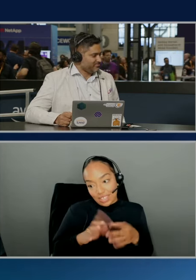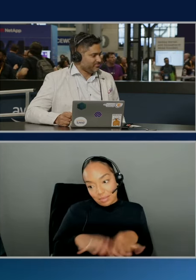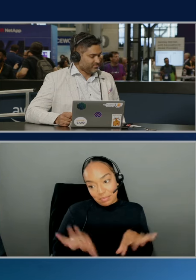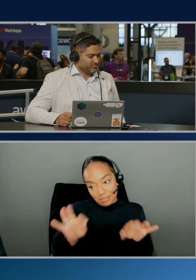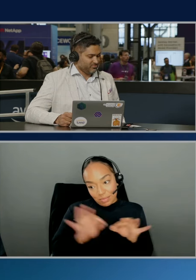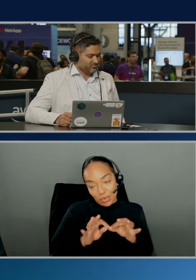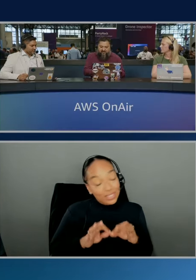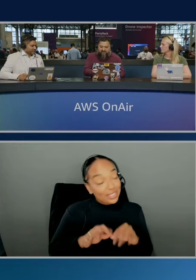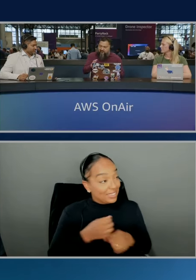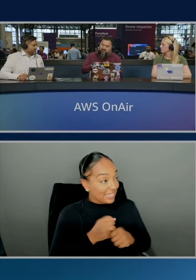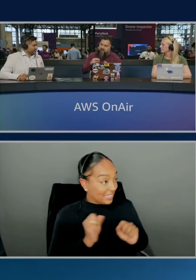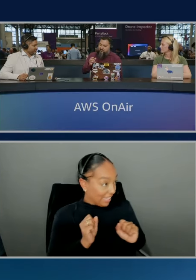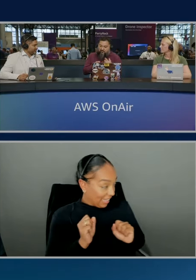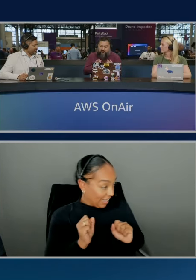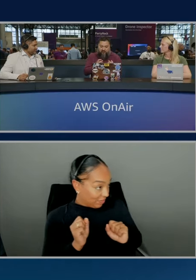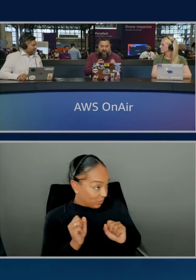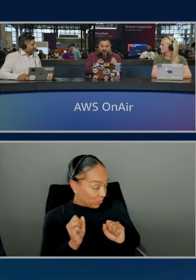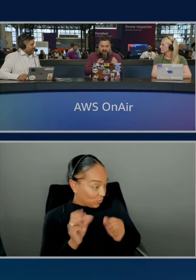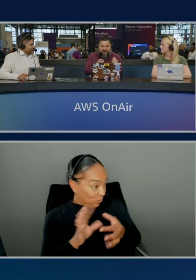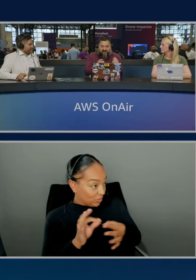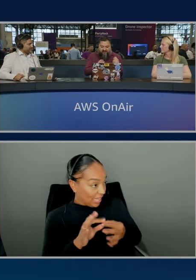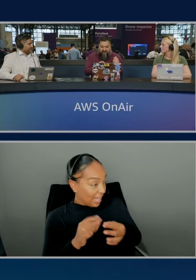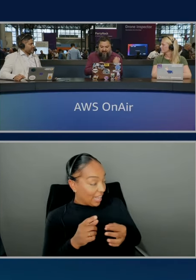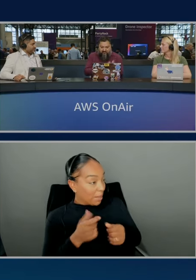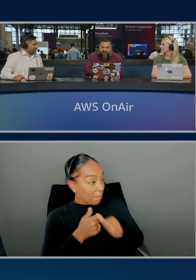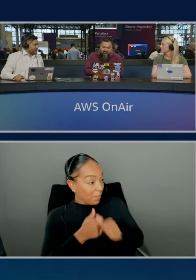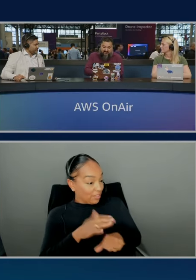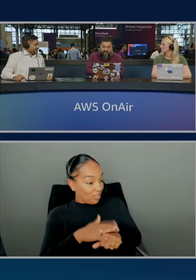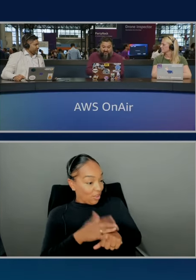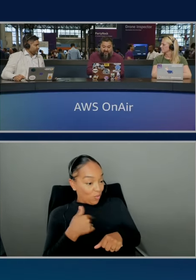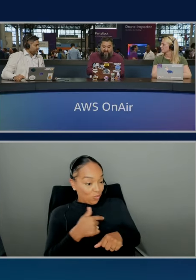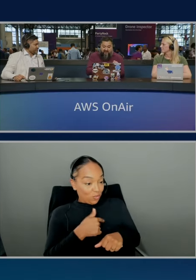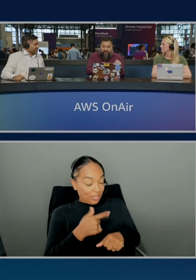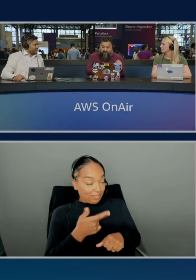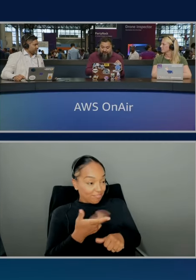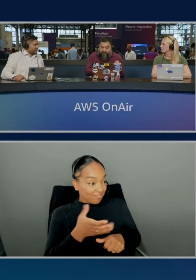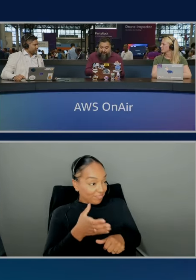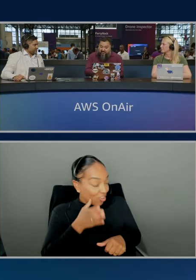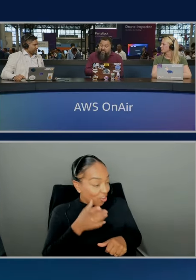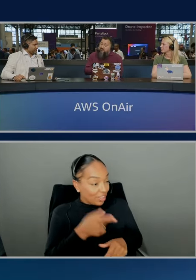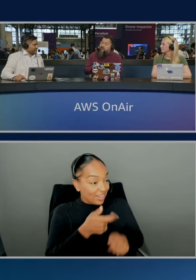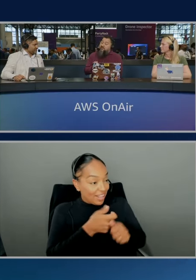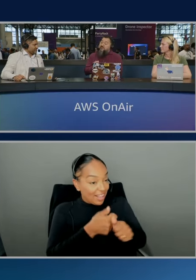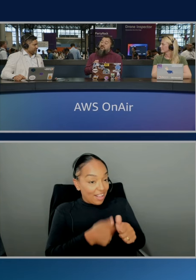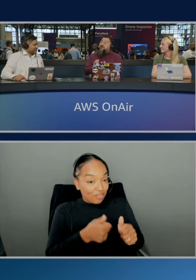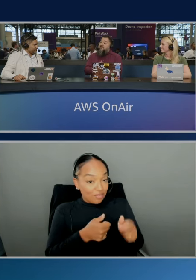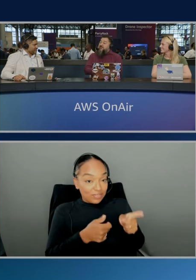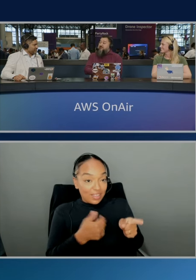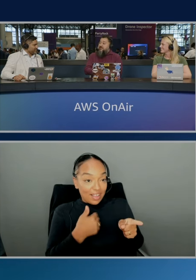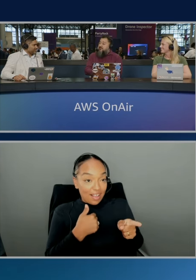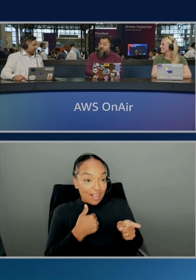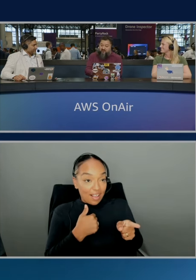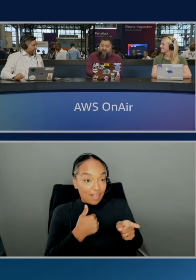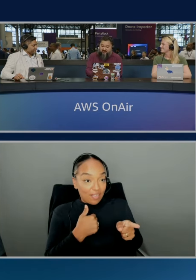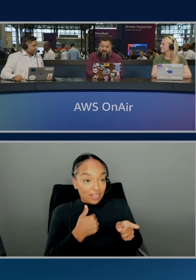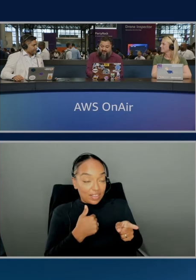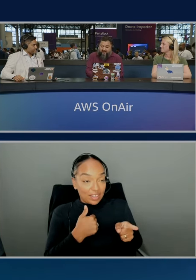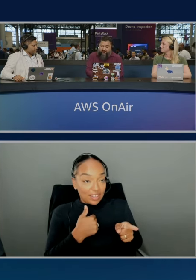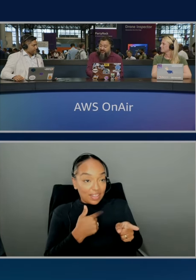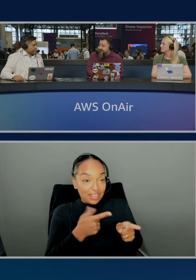safe to say that, based off of everything we've heard, that MemoryDB has the best, potentially fastest vector